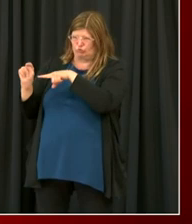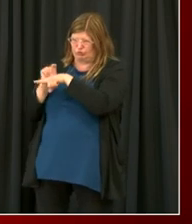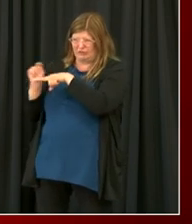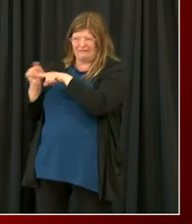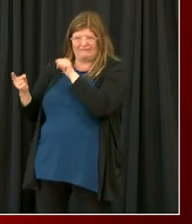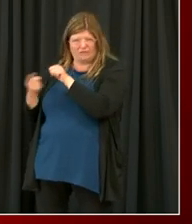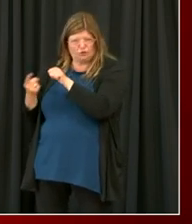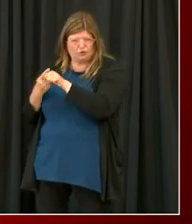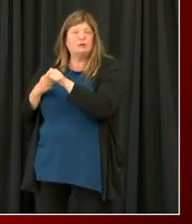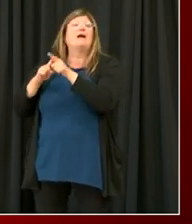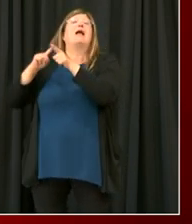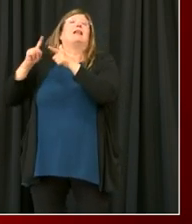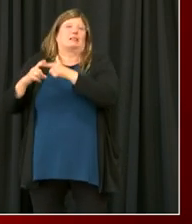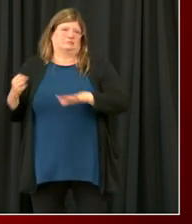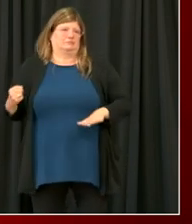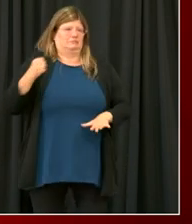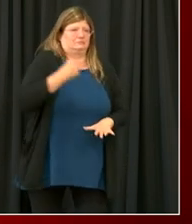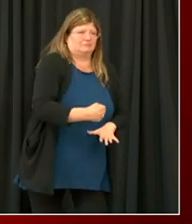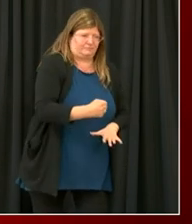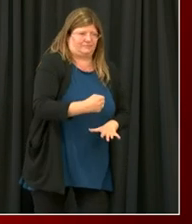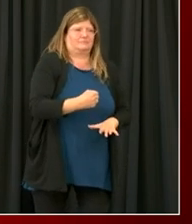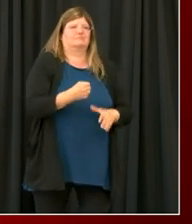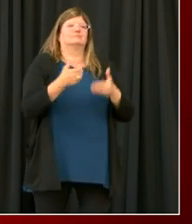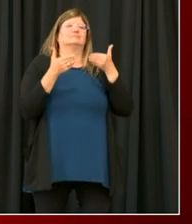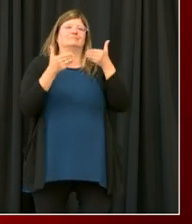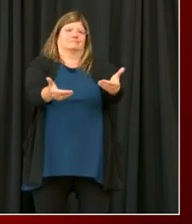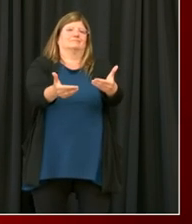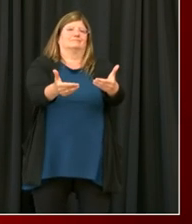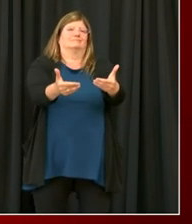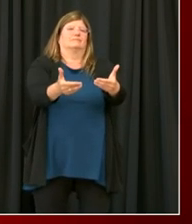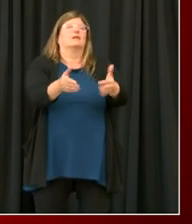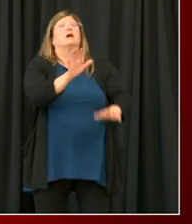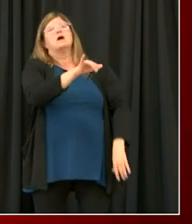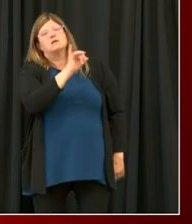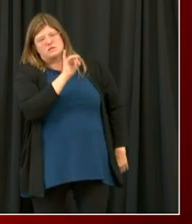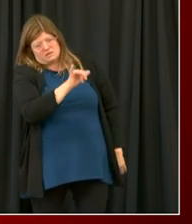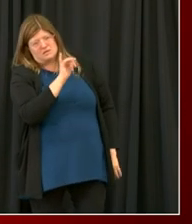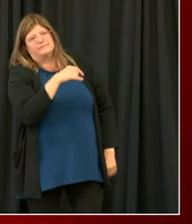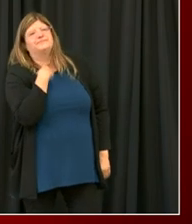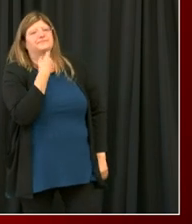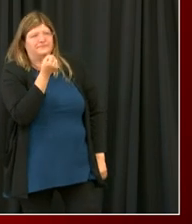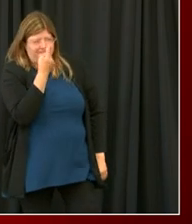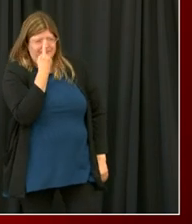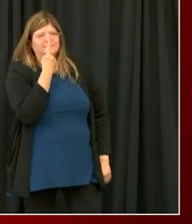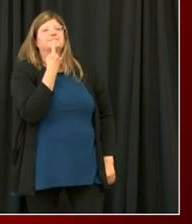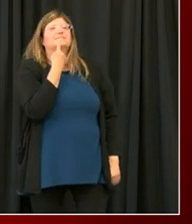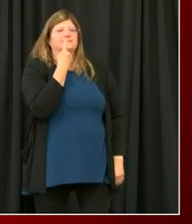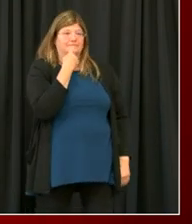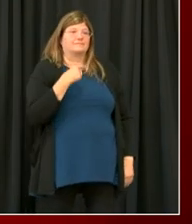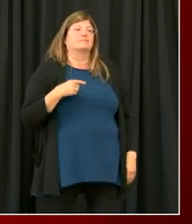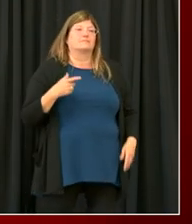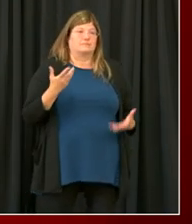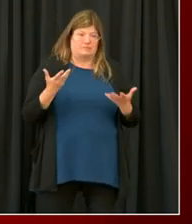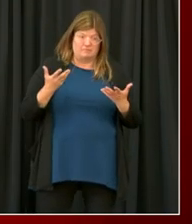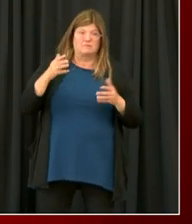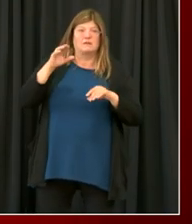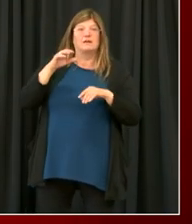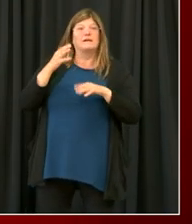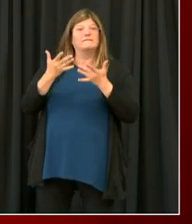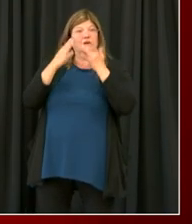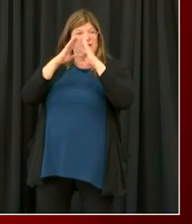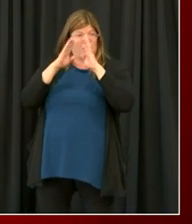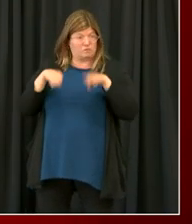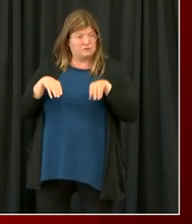to trained as do the testing, correct? I see. And so what? I guess these firehouses are out of commission